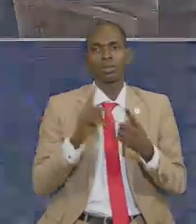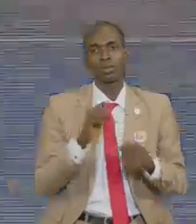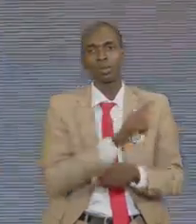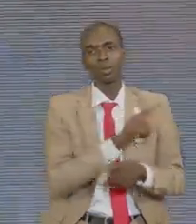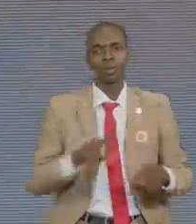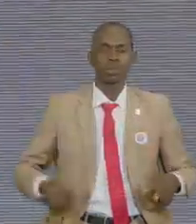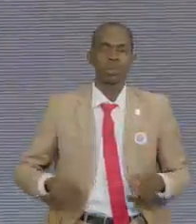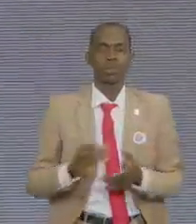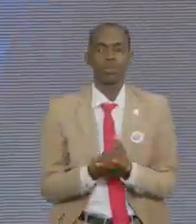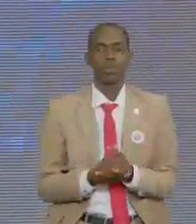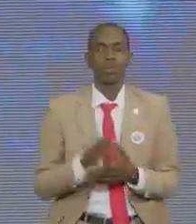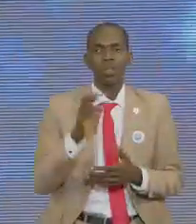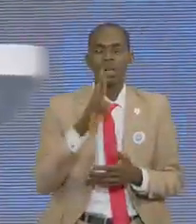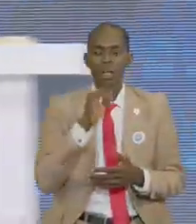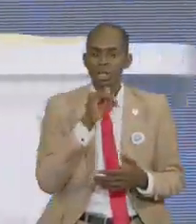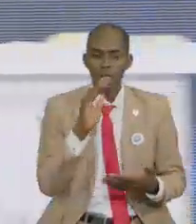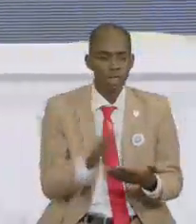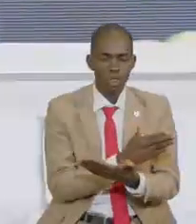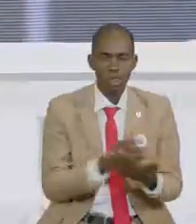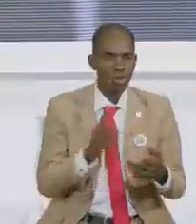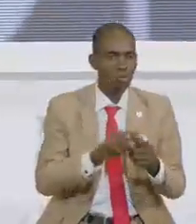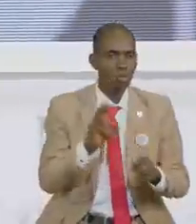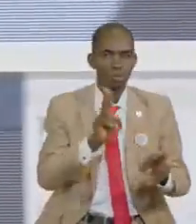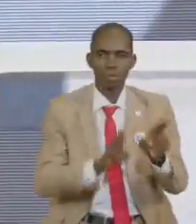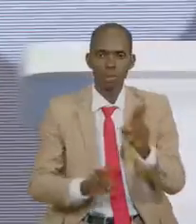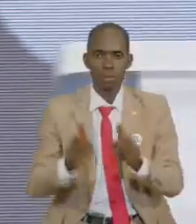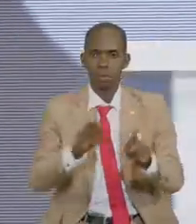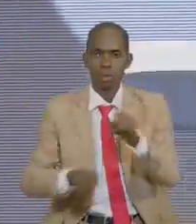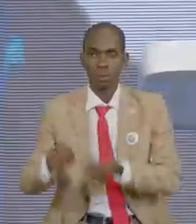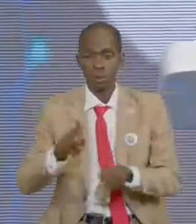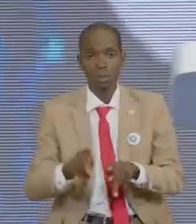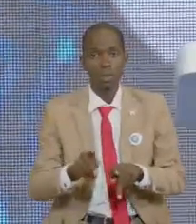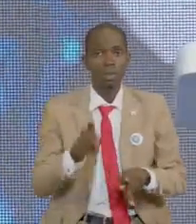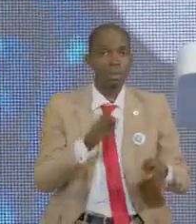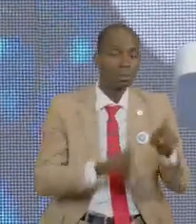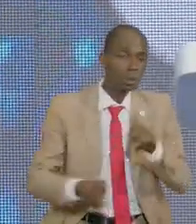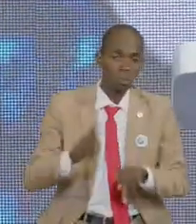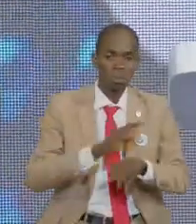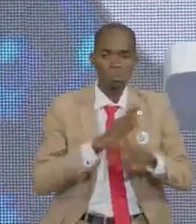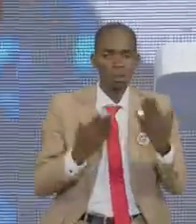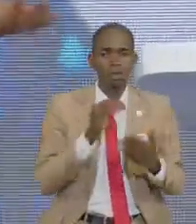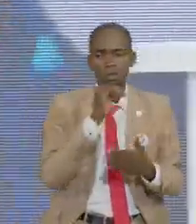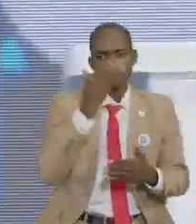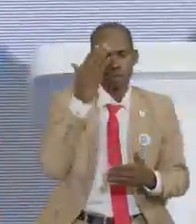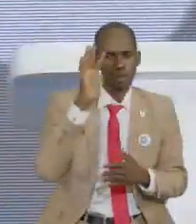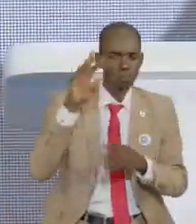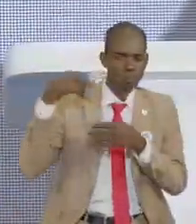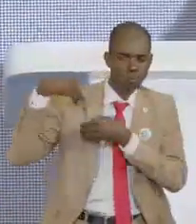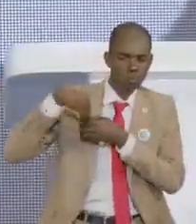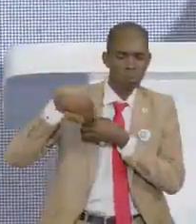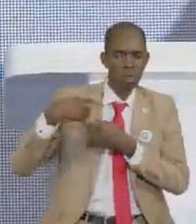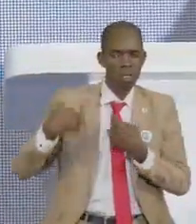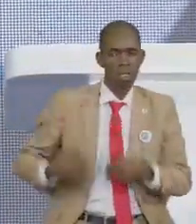You are not singing to men. Men do not know our lives. You are not preaching